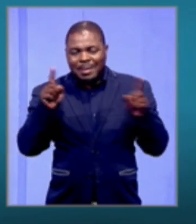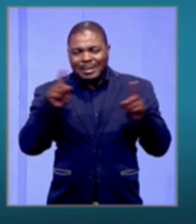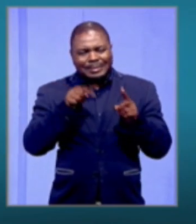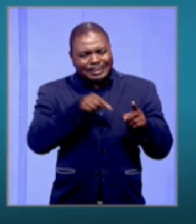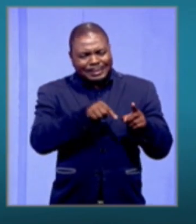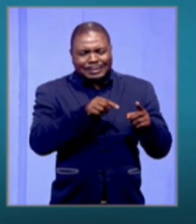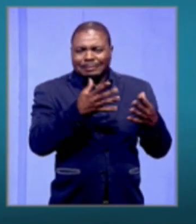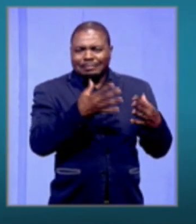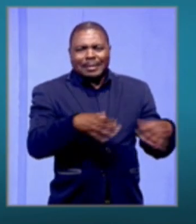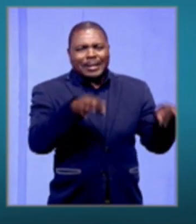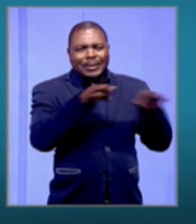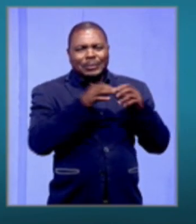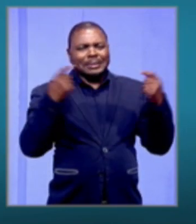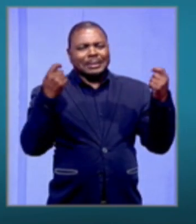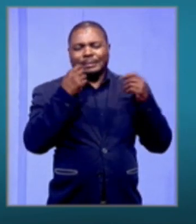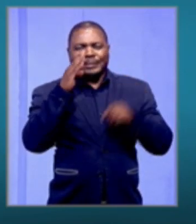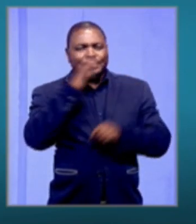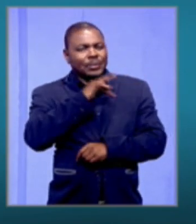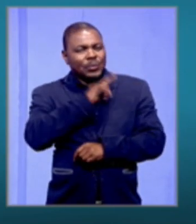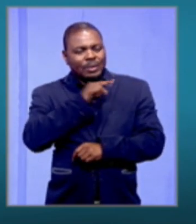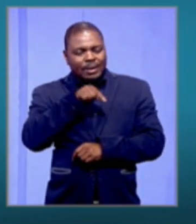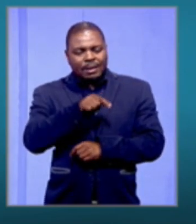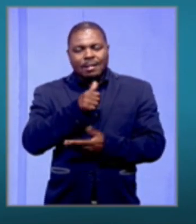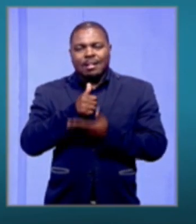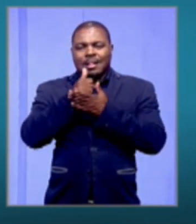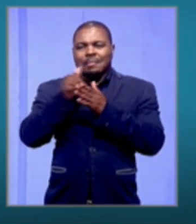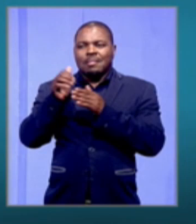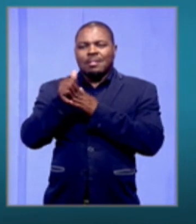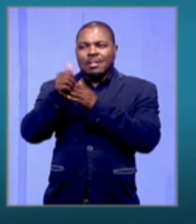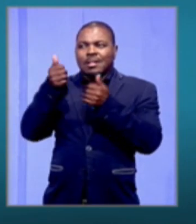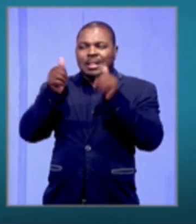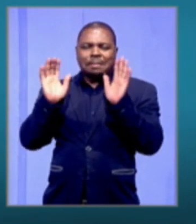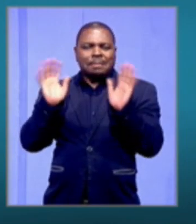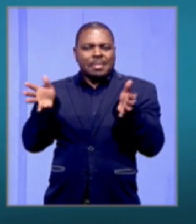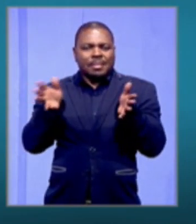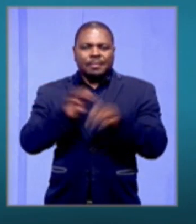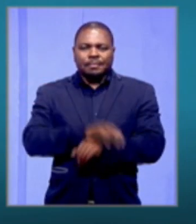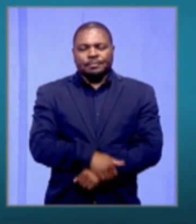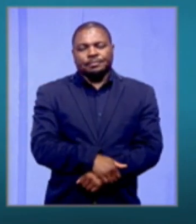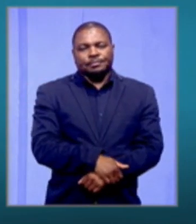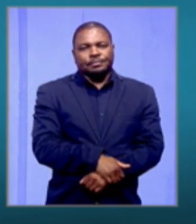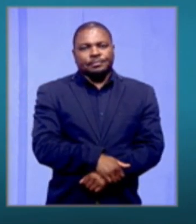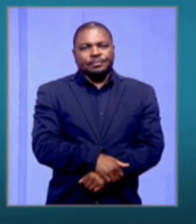mogola wa go keteka ka ge le gola fela baetapele ba rena.